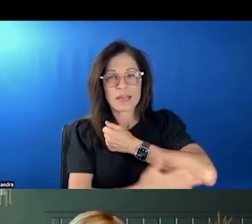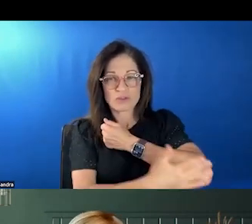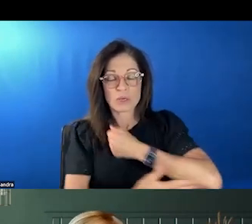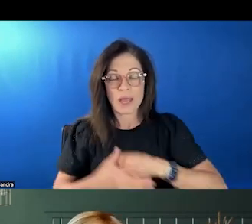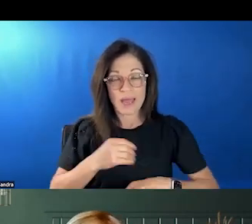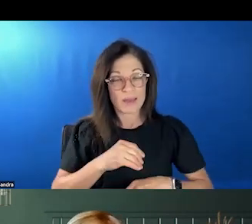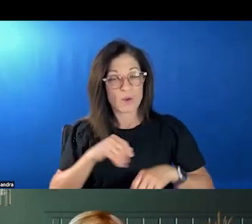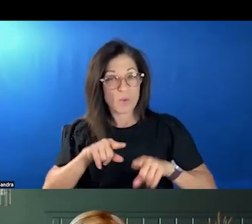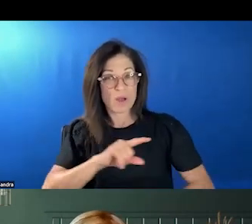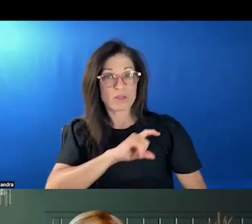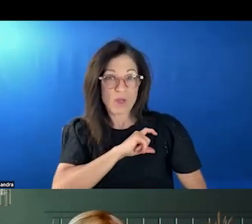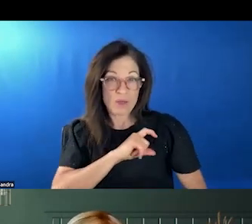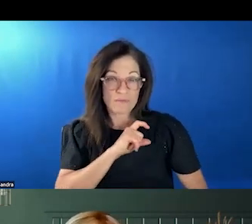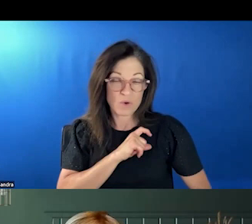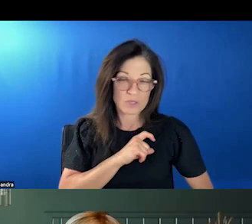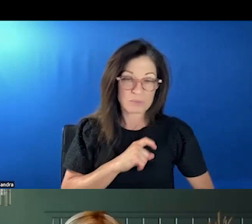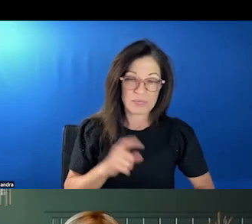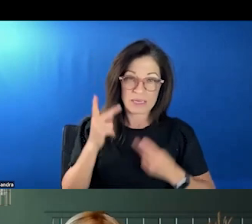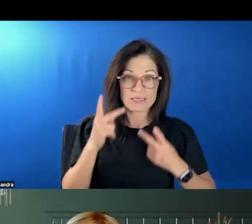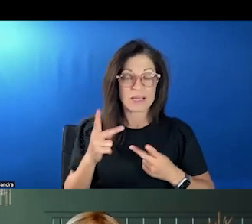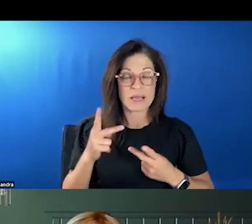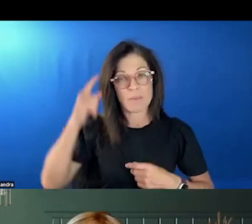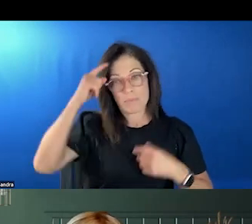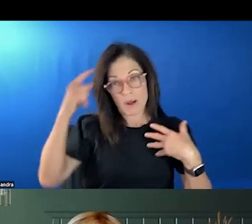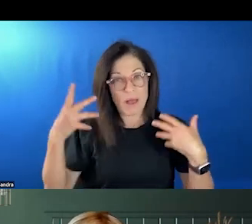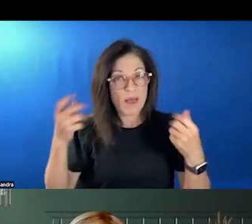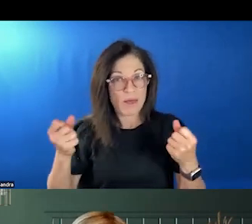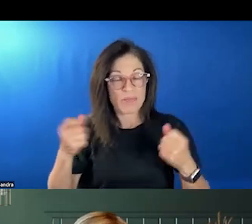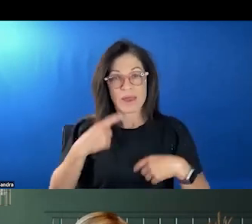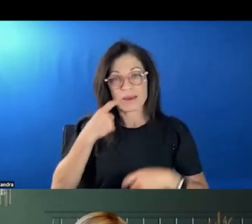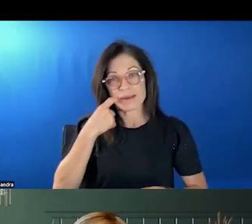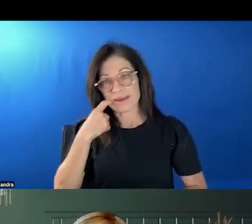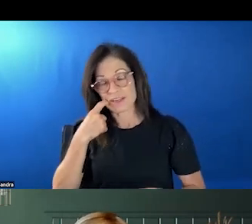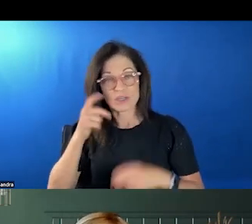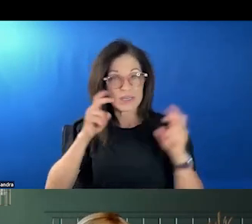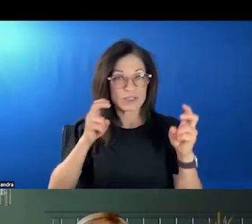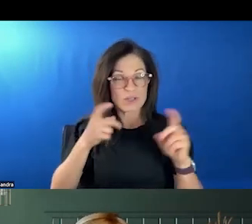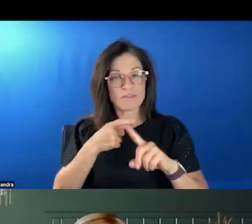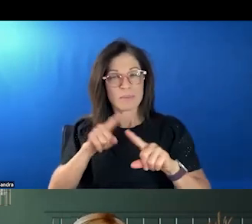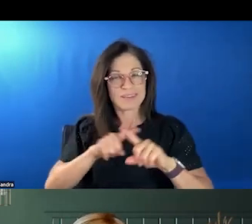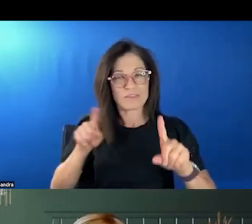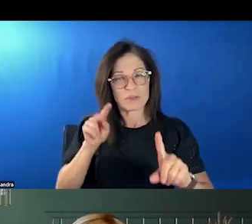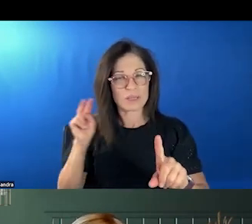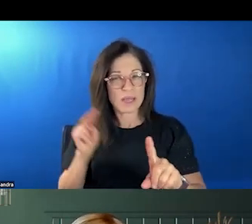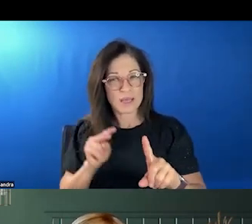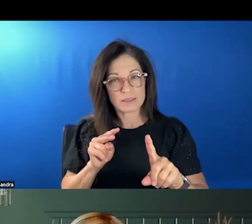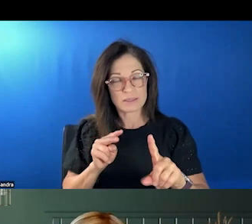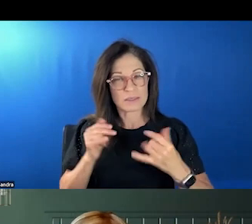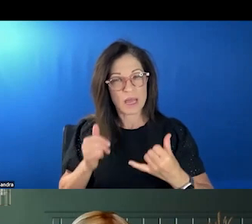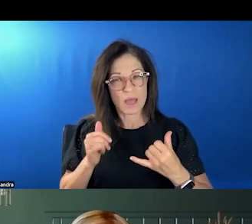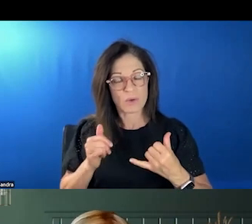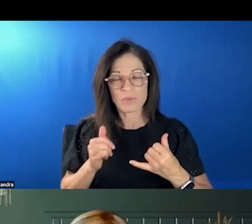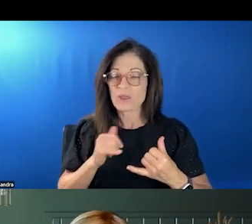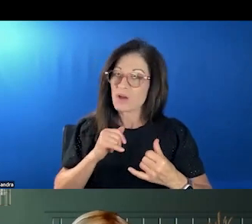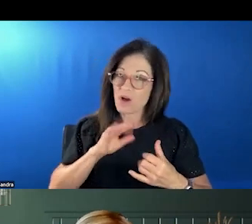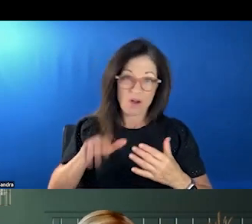is looking at mental health and addiction issues from a different lens, this is all a work